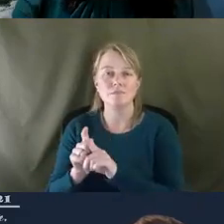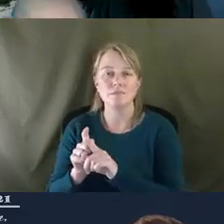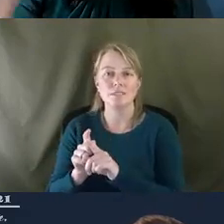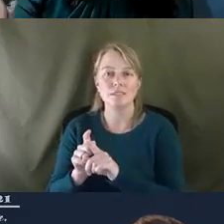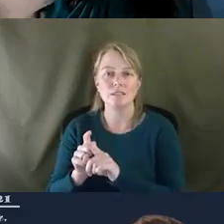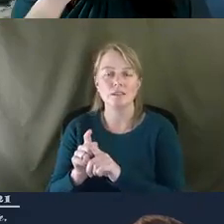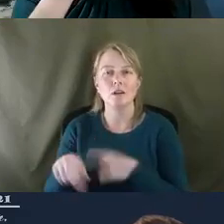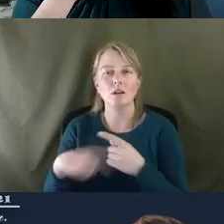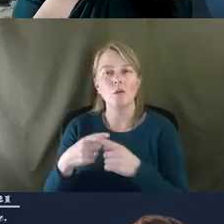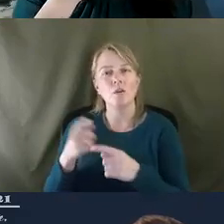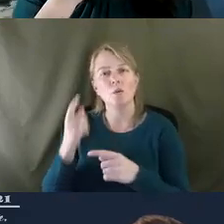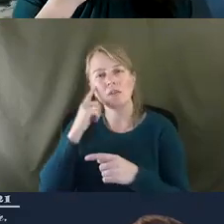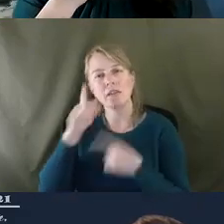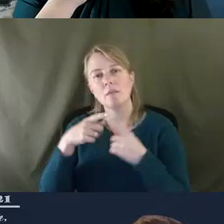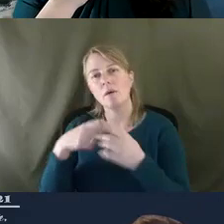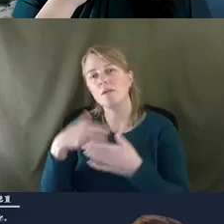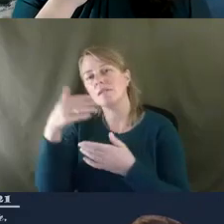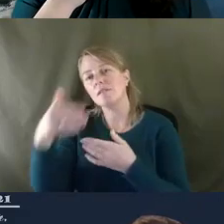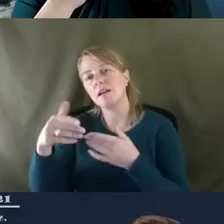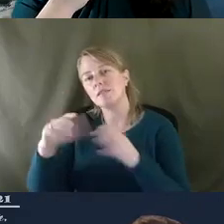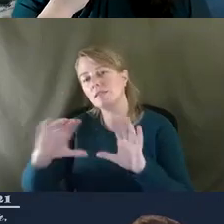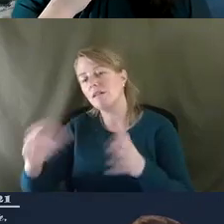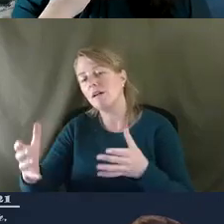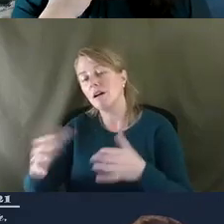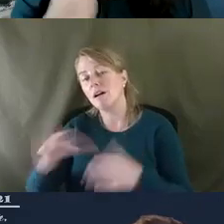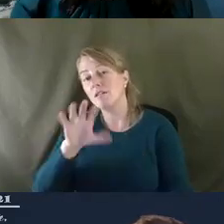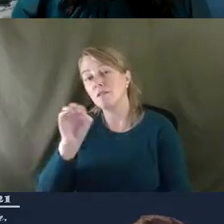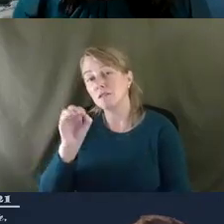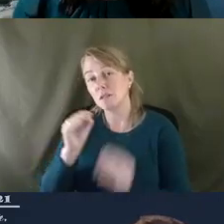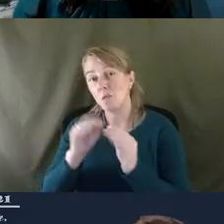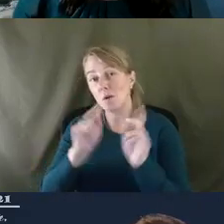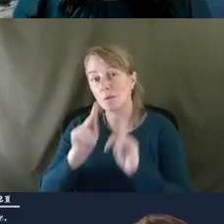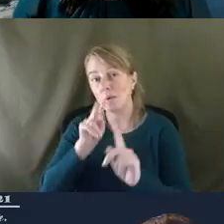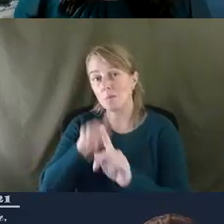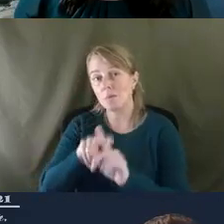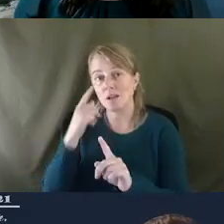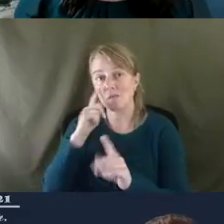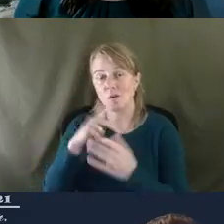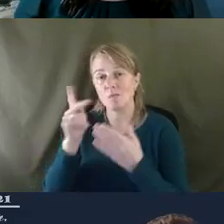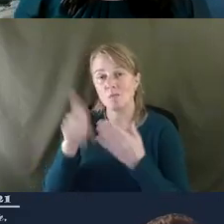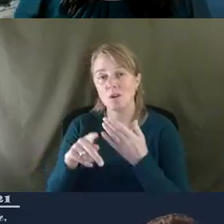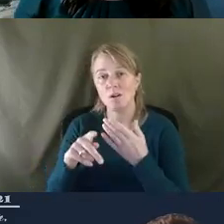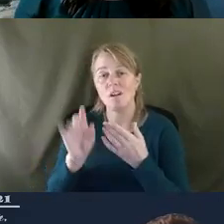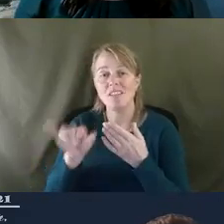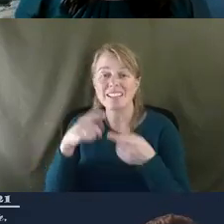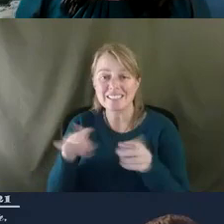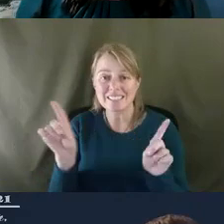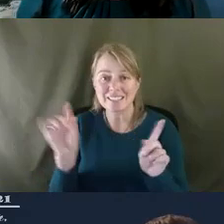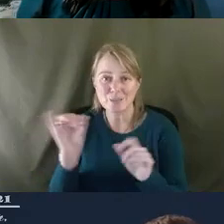think when you look towards the next iteration, if you've got 50 more people applying for your program, you can call that a success too,